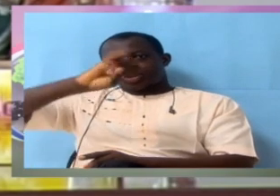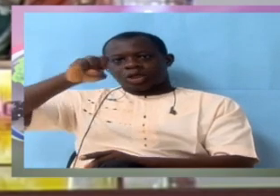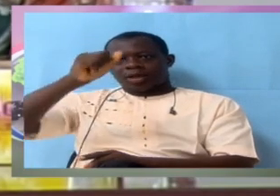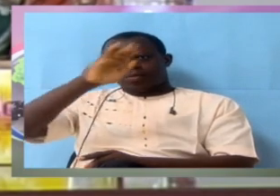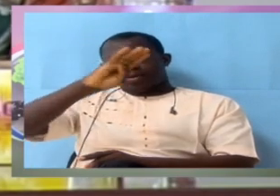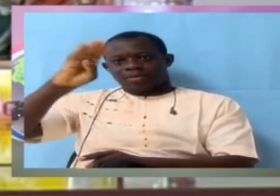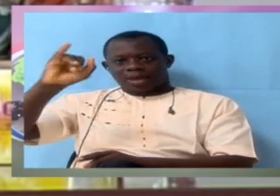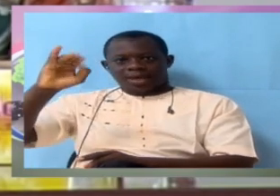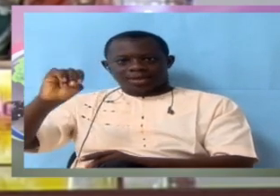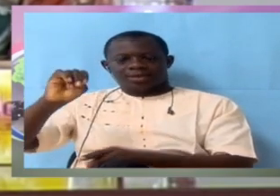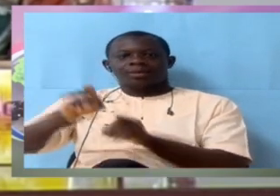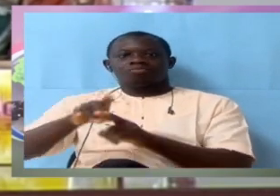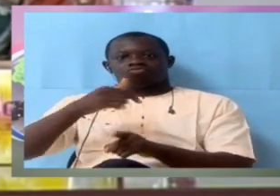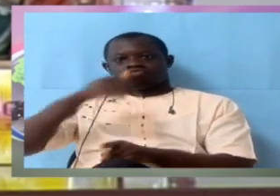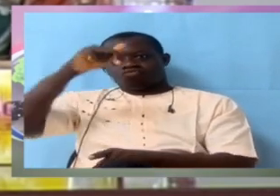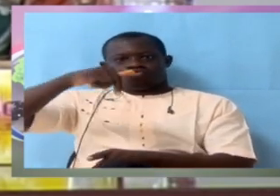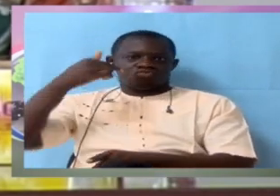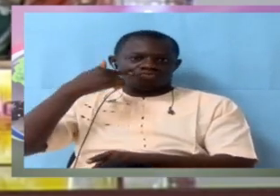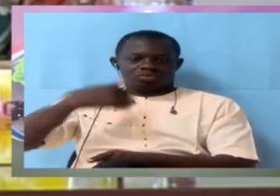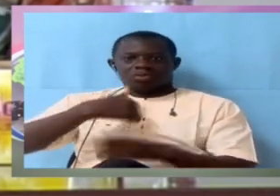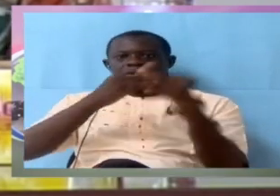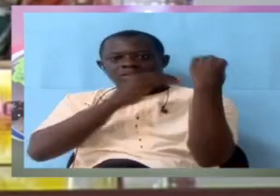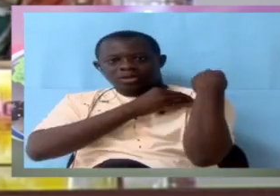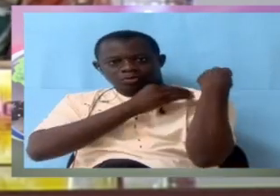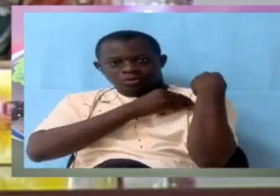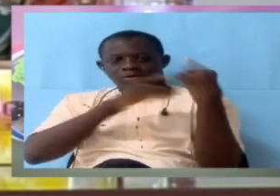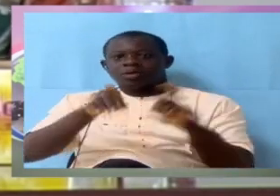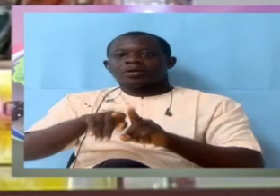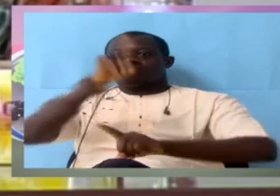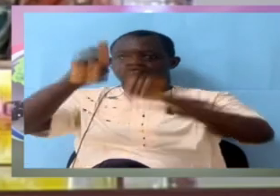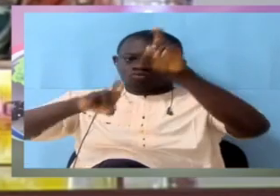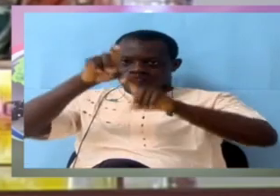and I shall be taking you through your testimony today before this commission. It's